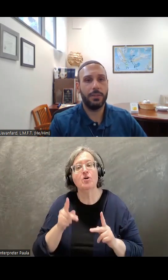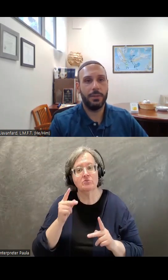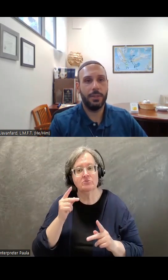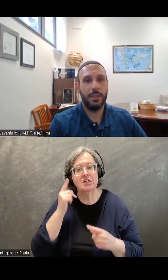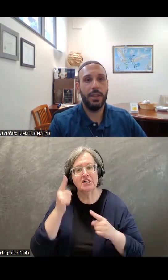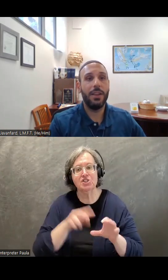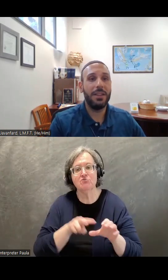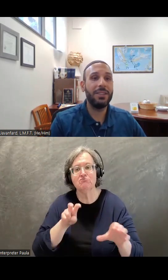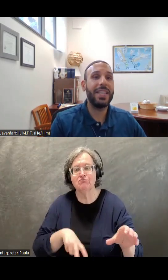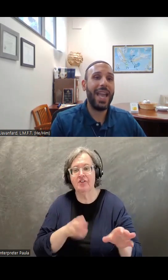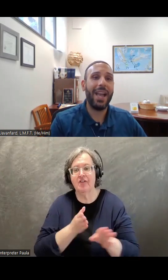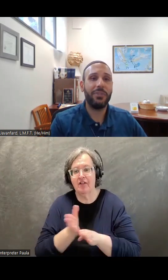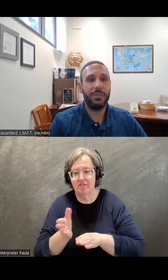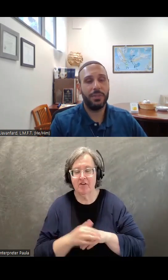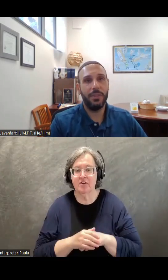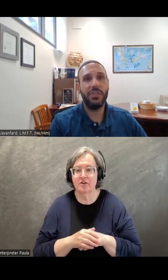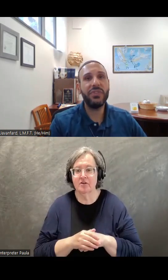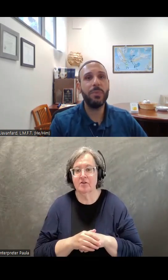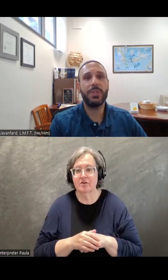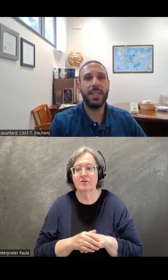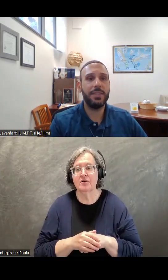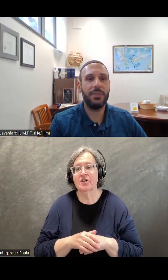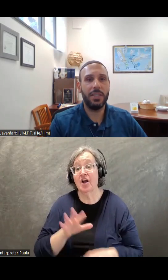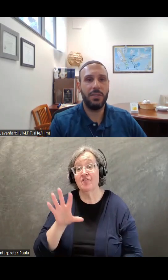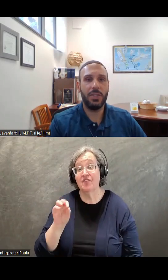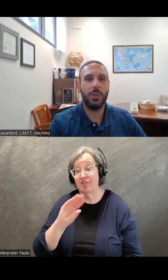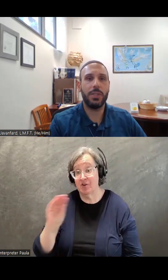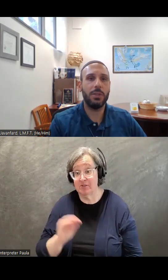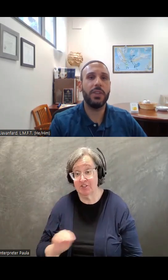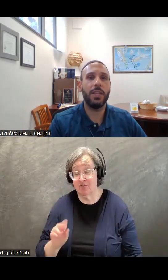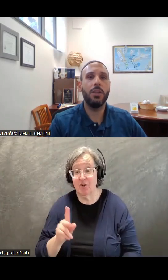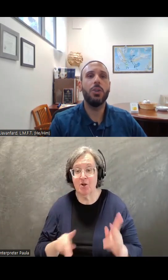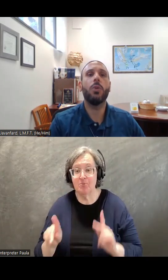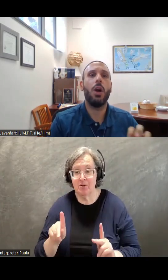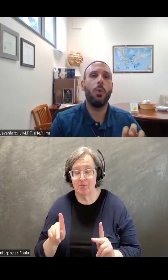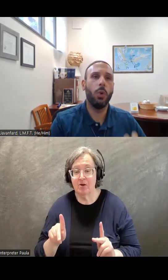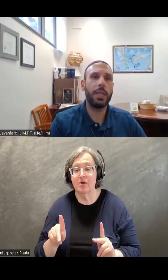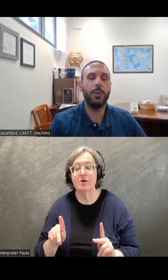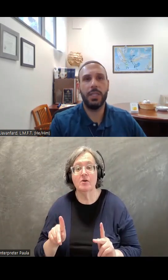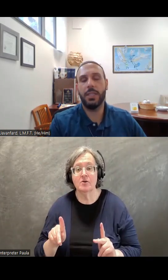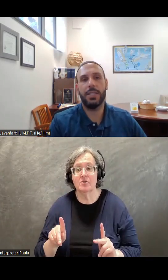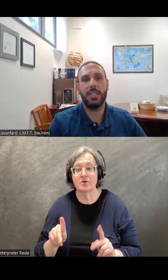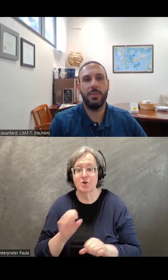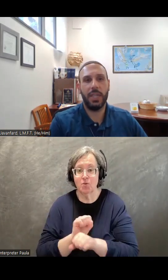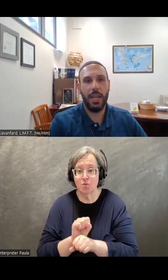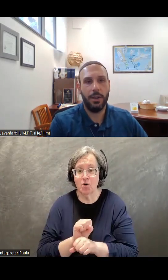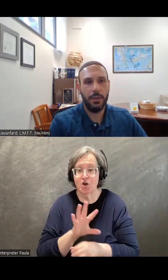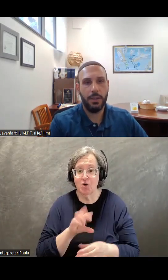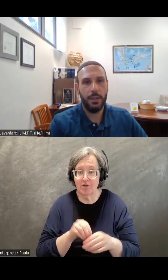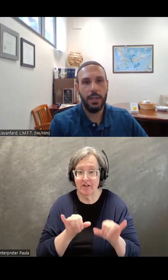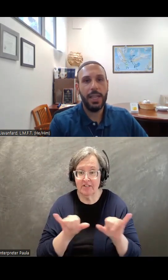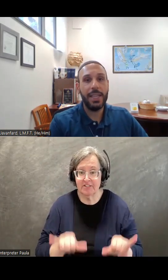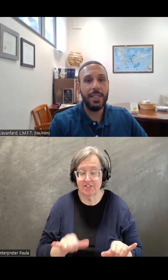field. Nearly half, 50% of the individuals surveyed who were working within the system of